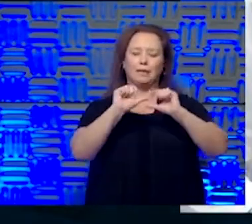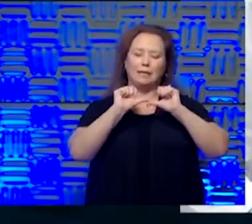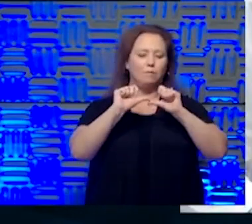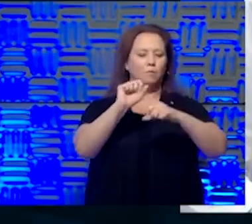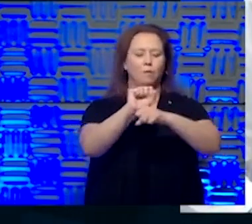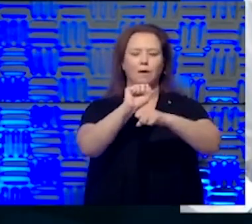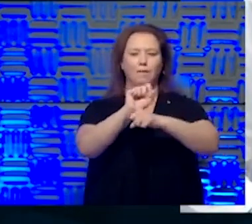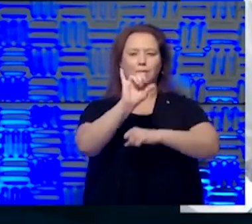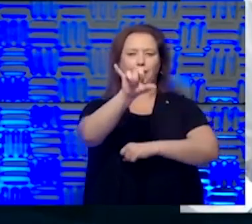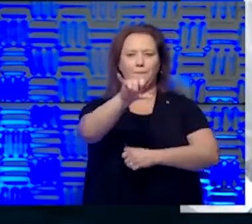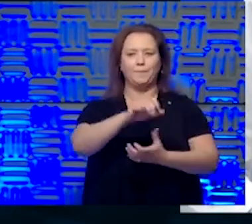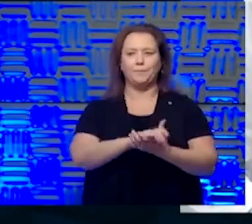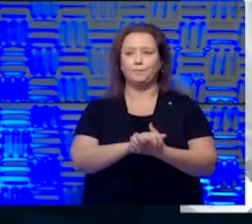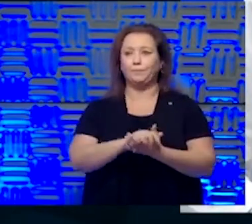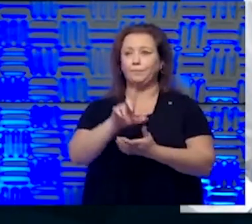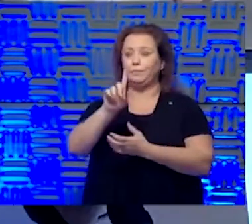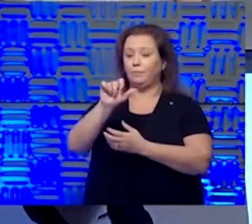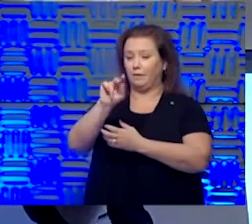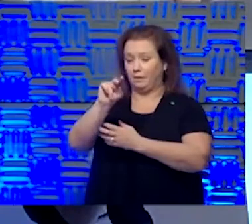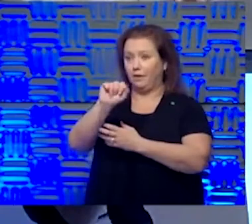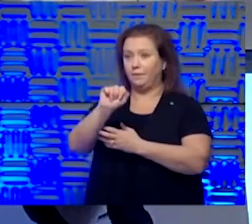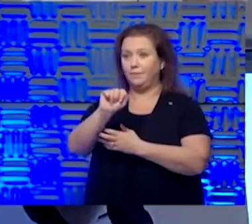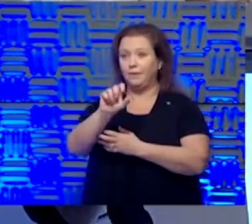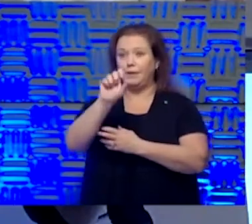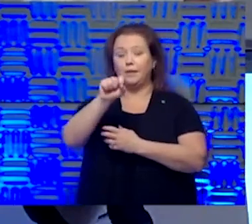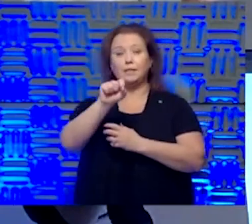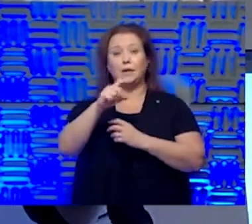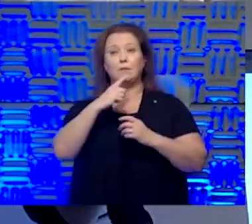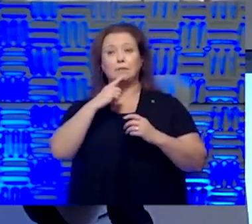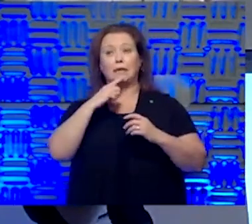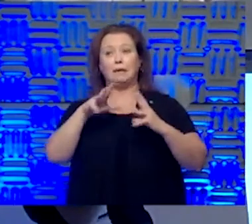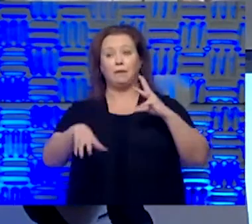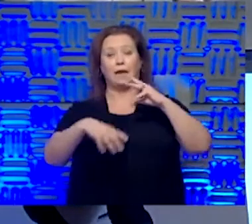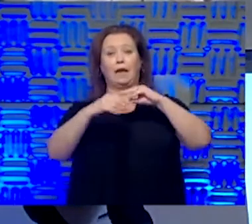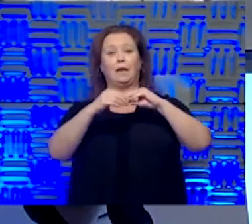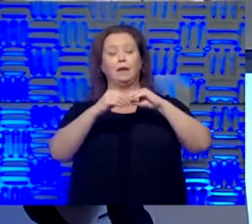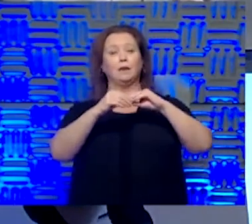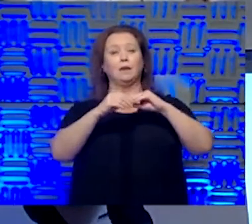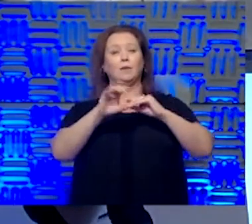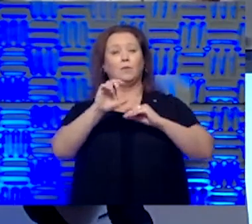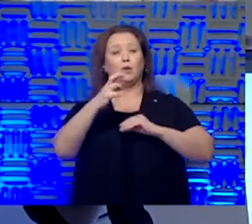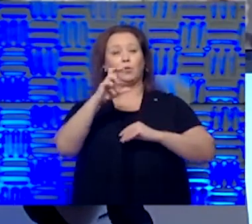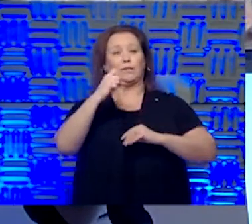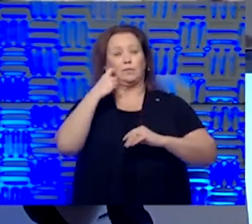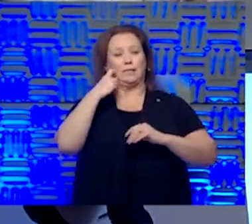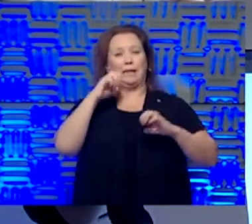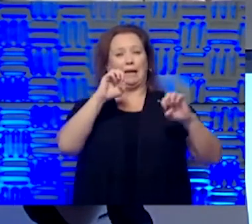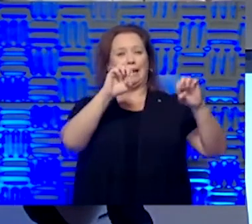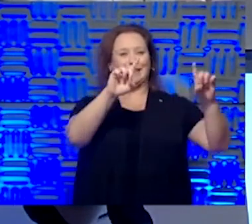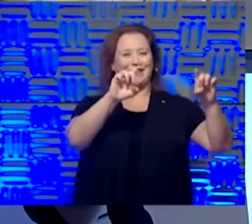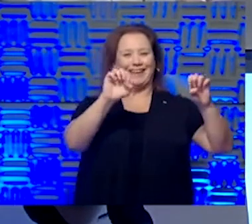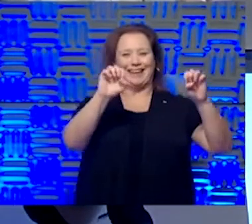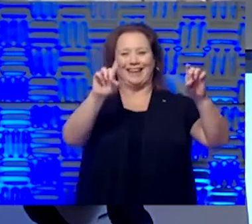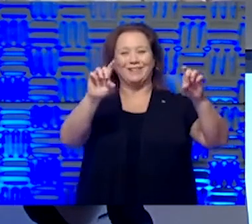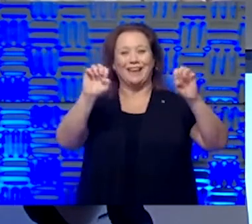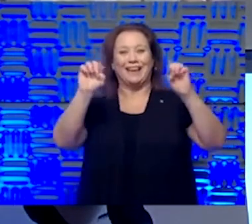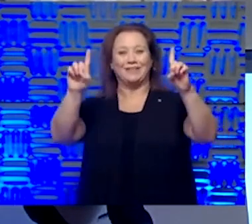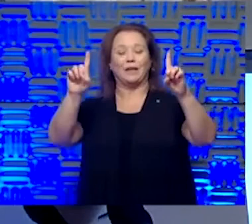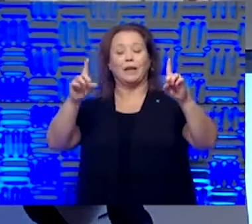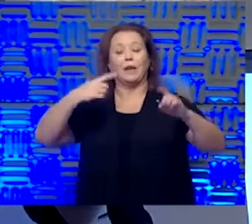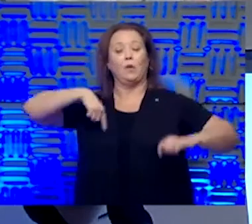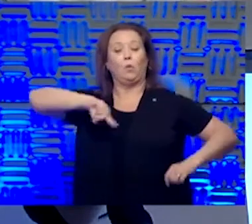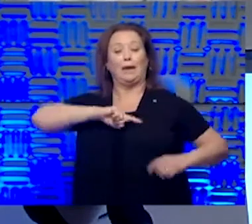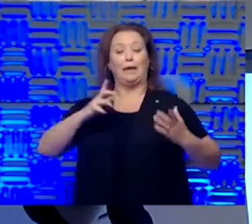that. Dana. Yeah, I'd certainly like to echo what Dr. Brown, what Chris said before, educate, educate, educate. We here at the